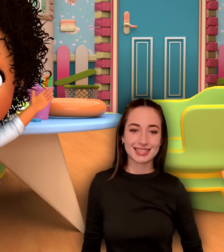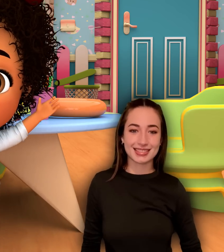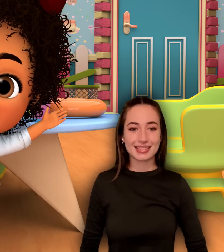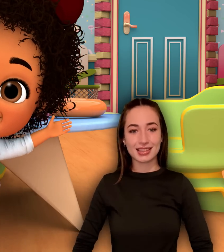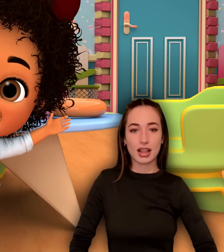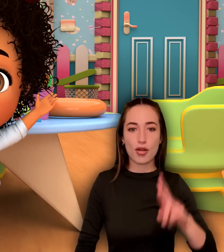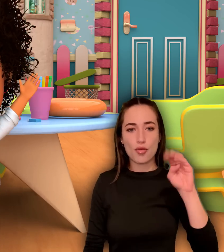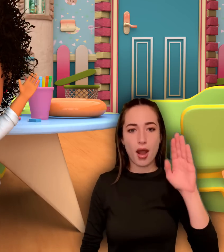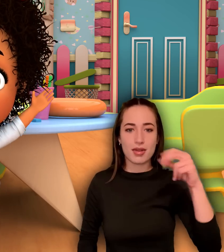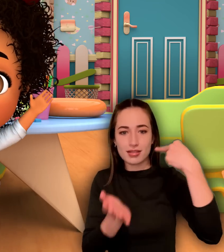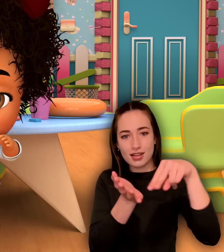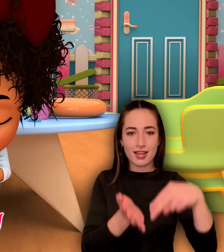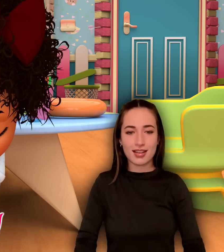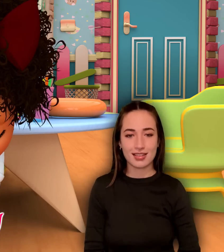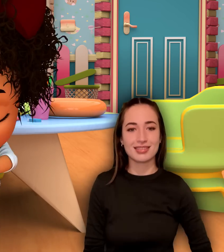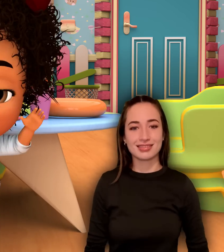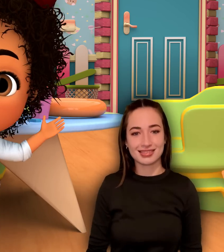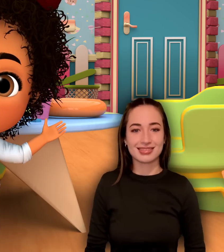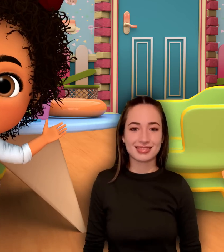down it's SAA